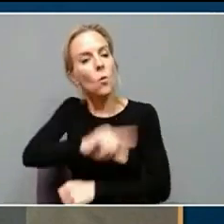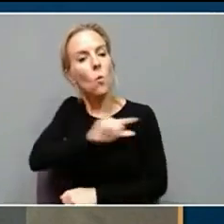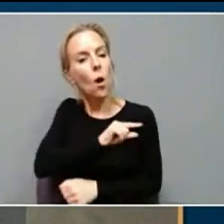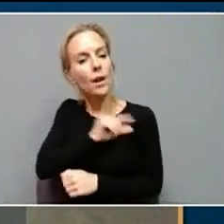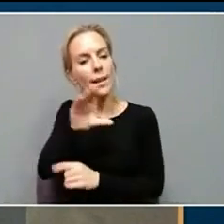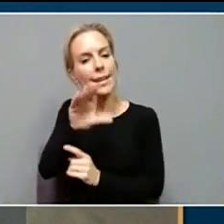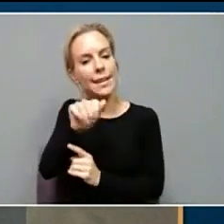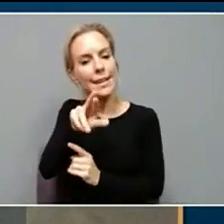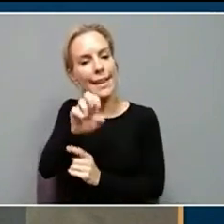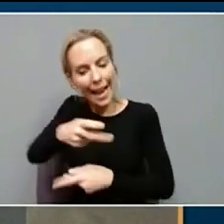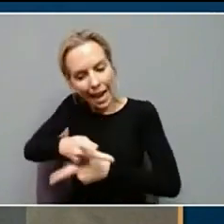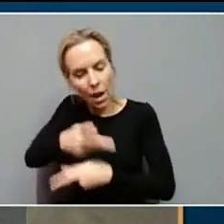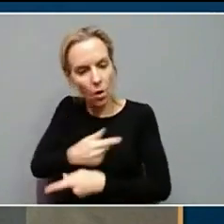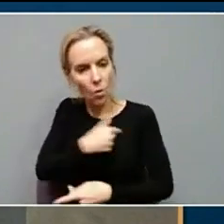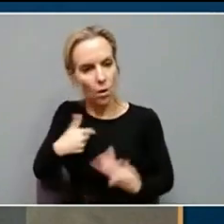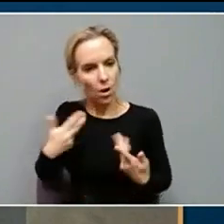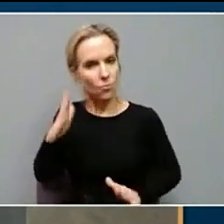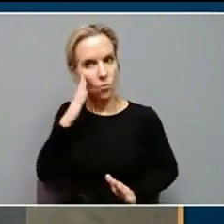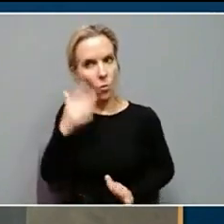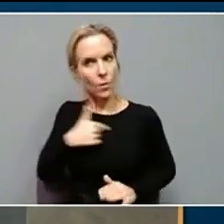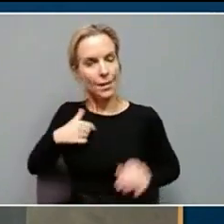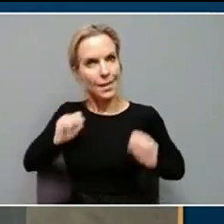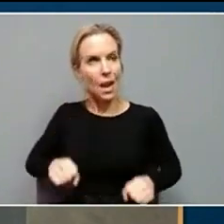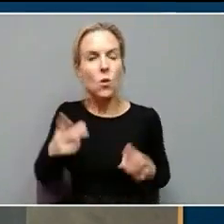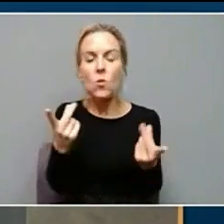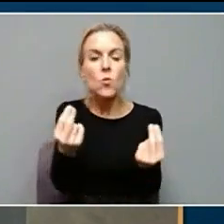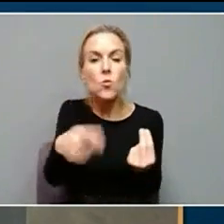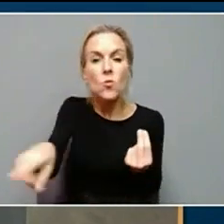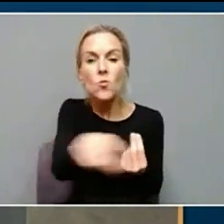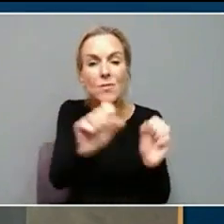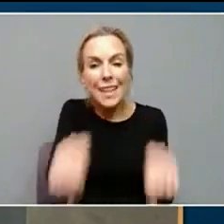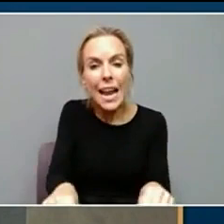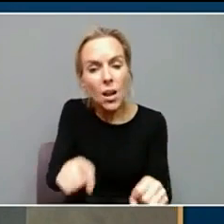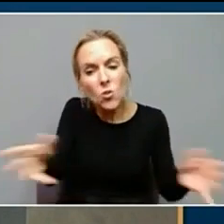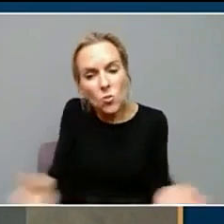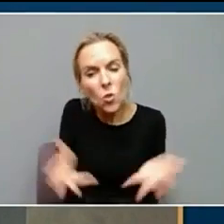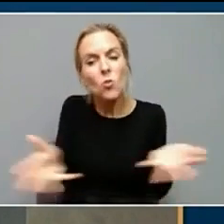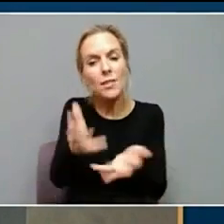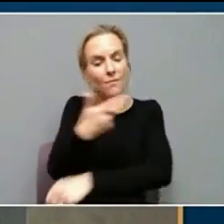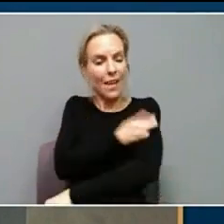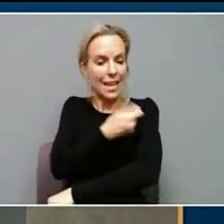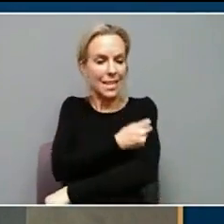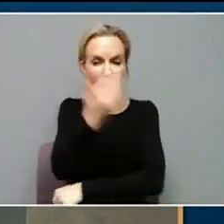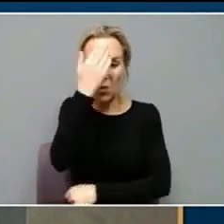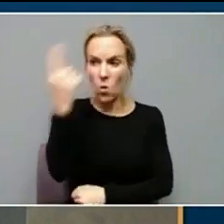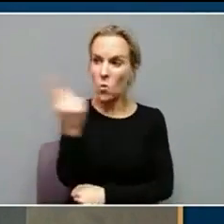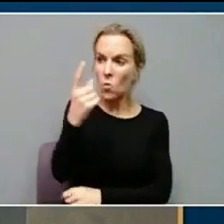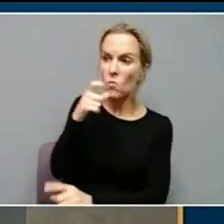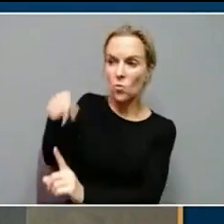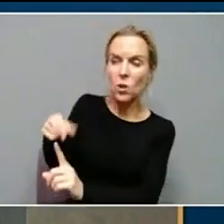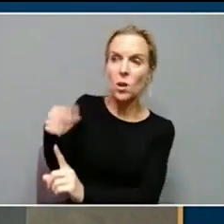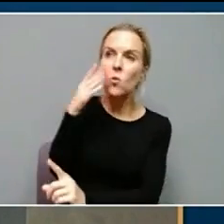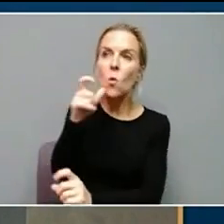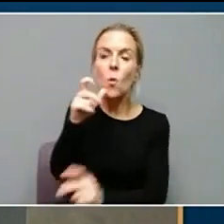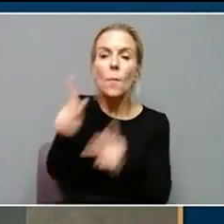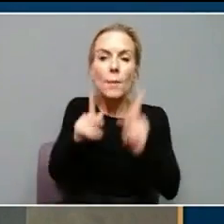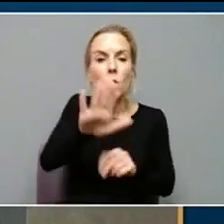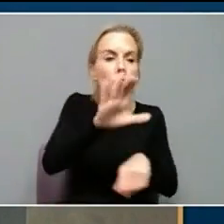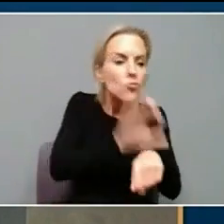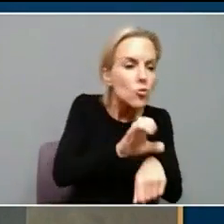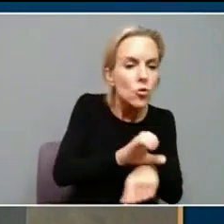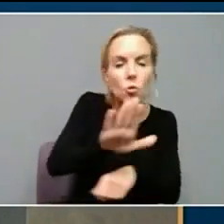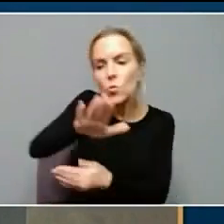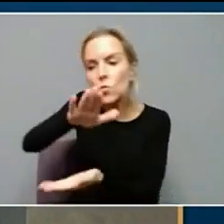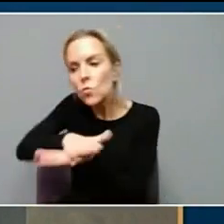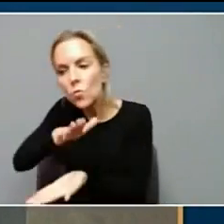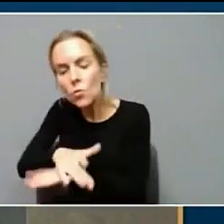can you do? The most important thing is to encourage vaccination. If you know somebody, if you know people at your church, at your schools who